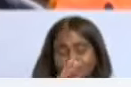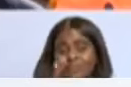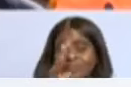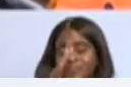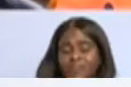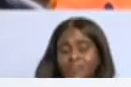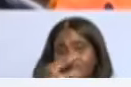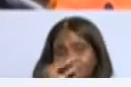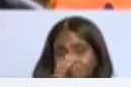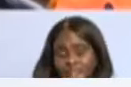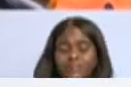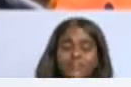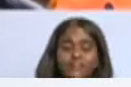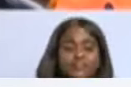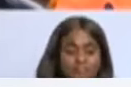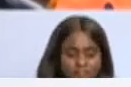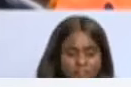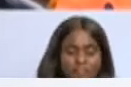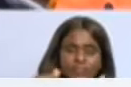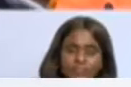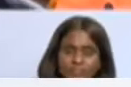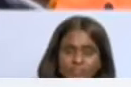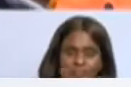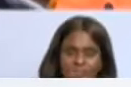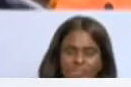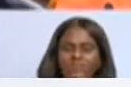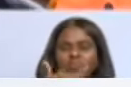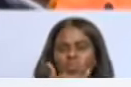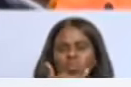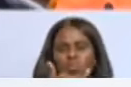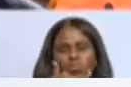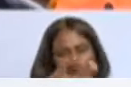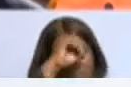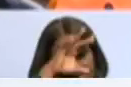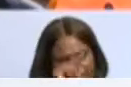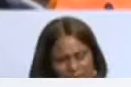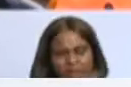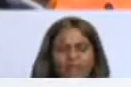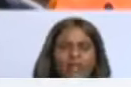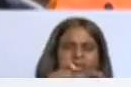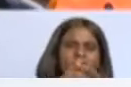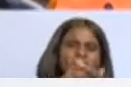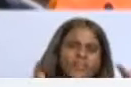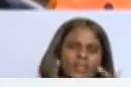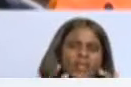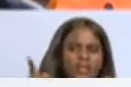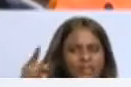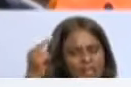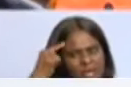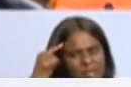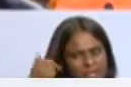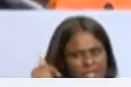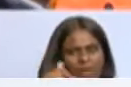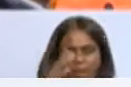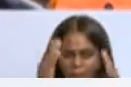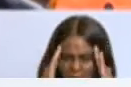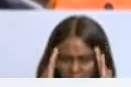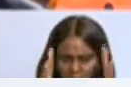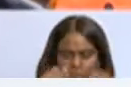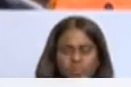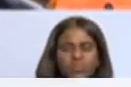Madam Speaker, the activities of illegal mining are a big challenge that our government is fully committed to